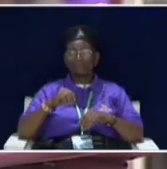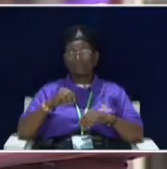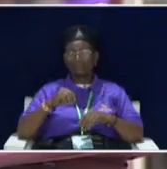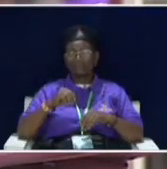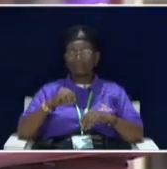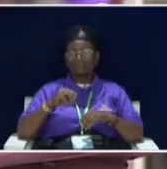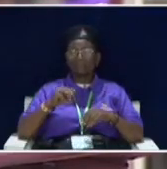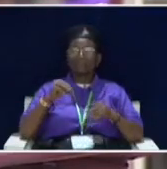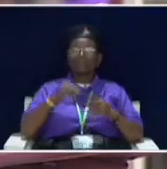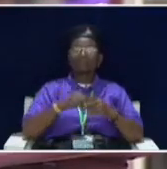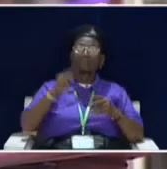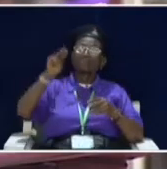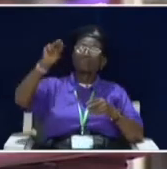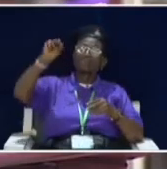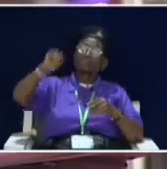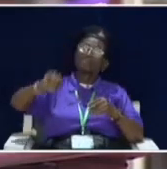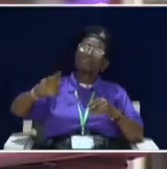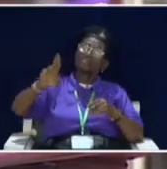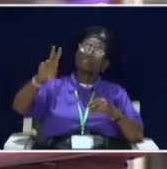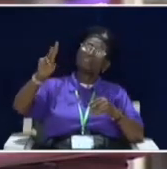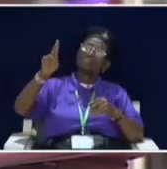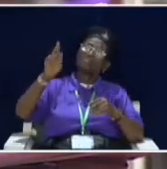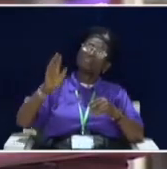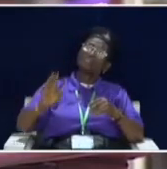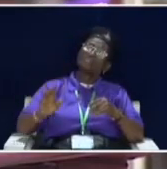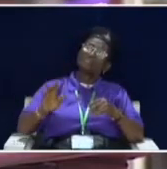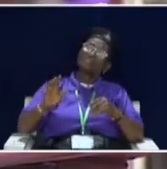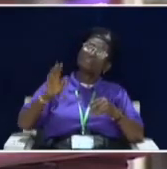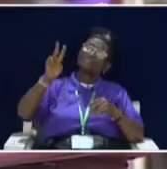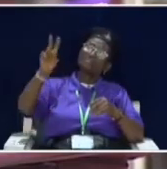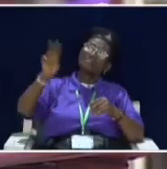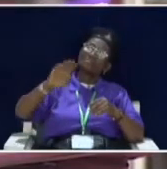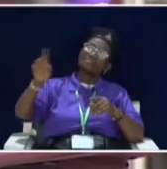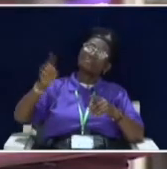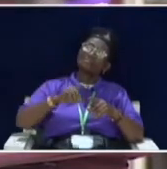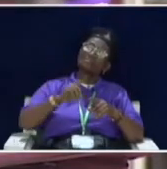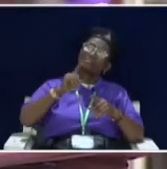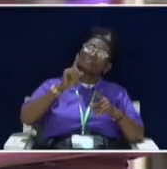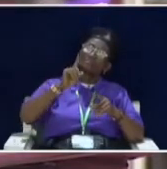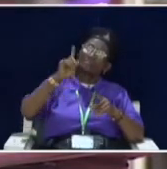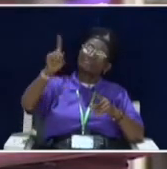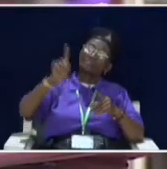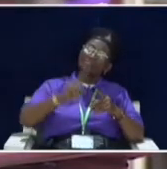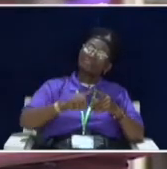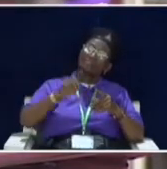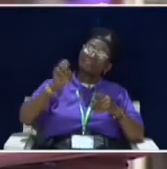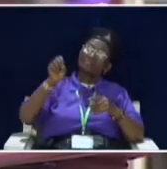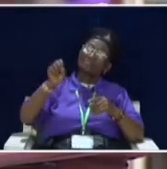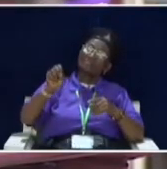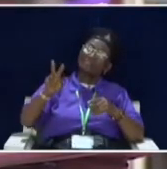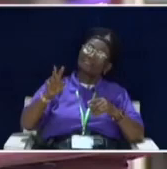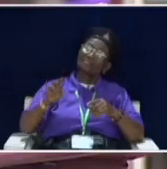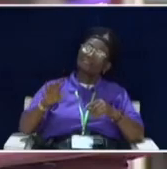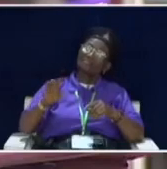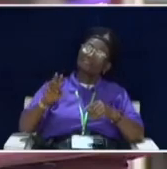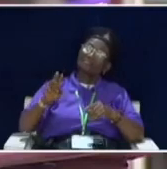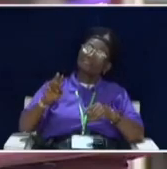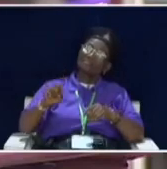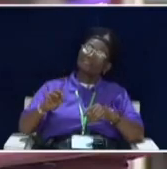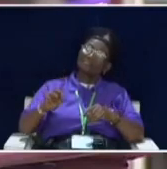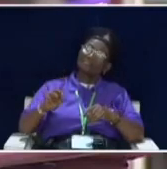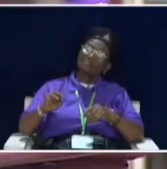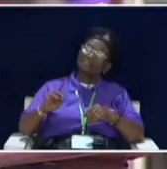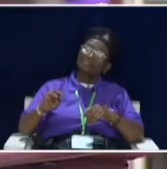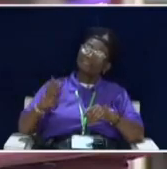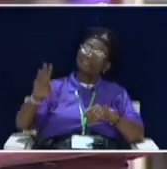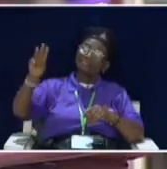chapter 2 from verse 1 to 12. Iwe Mark ori keji ese ikini si ikejila. Mark 2 from verse